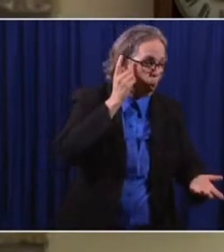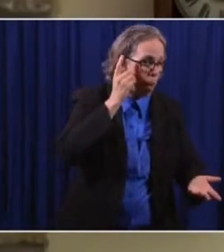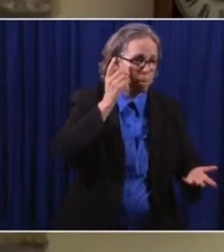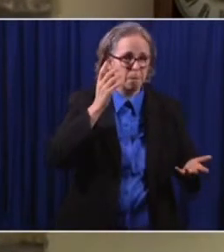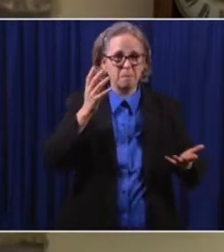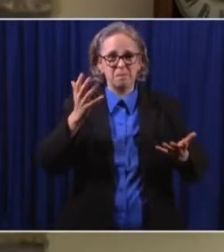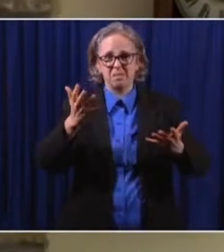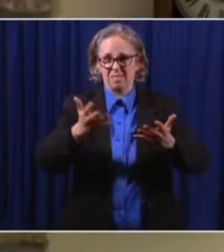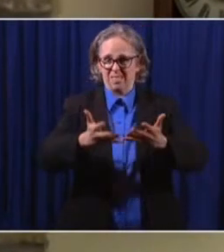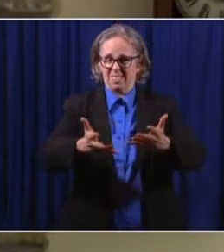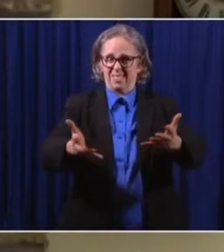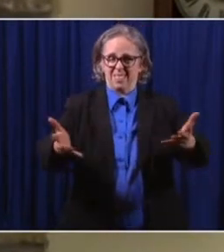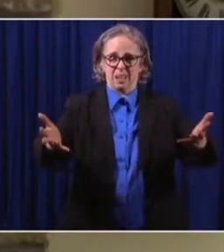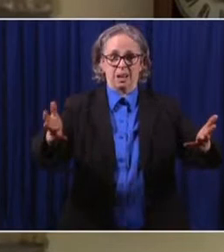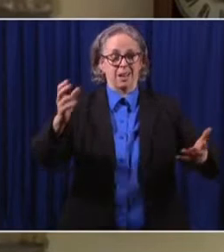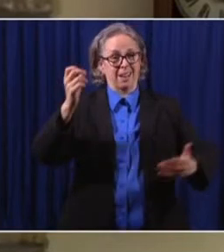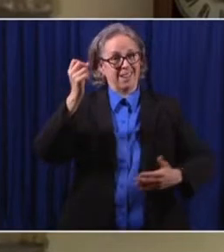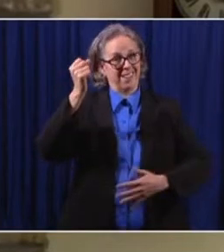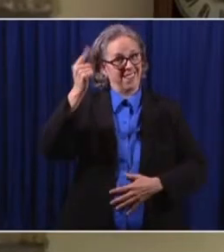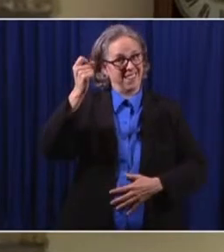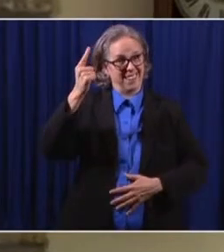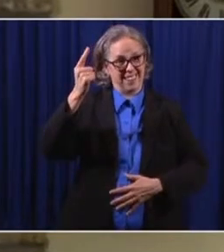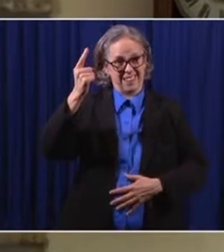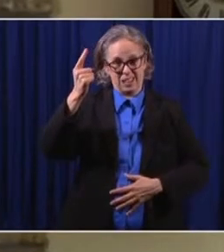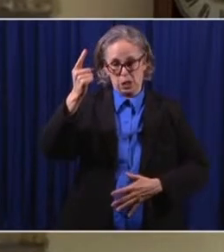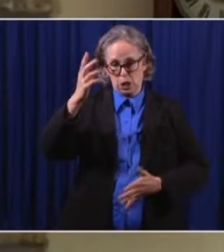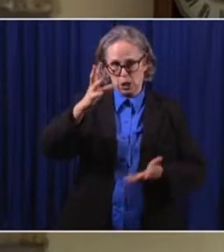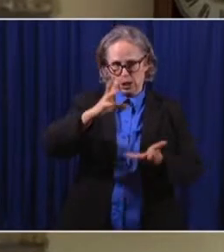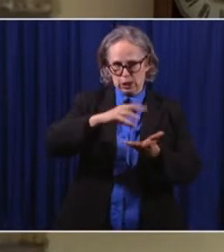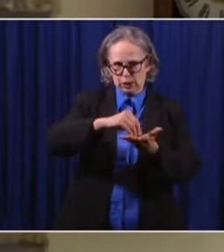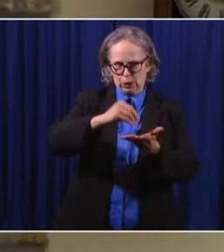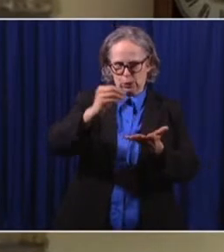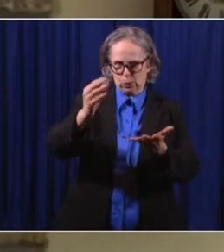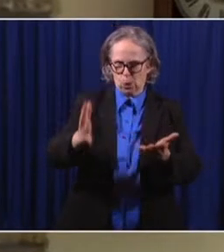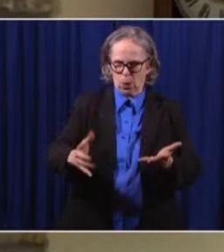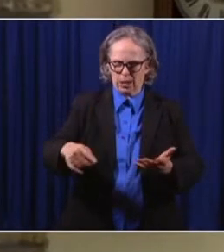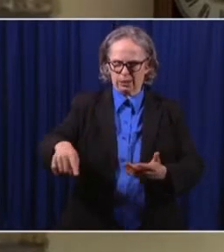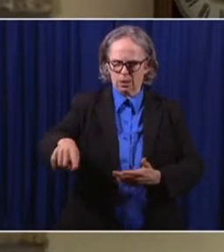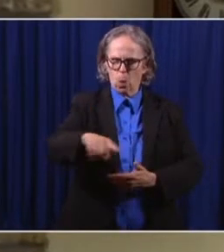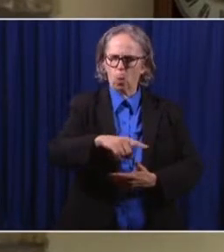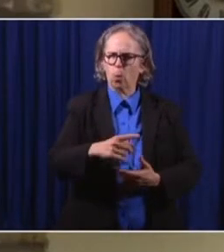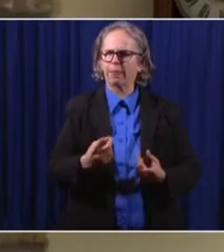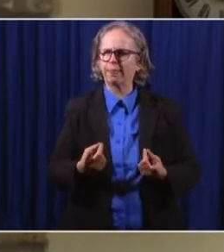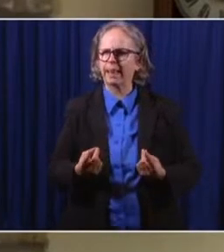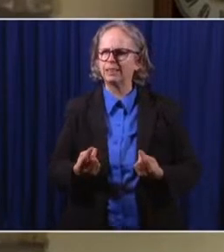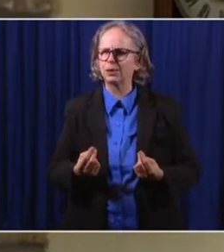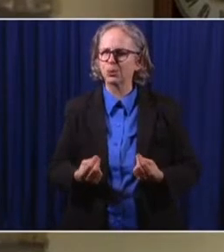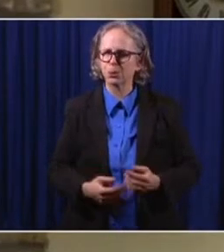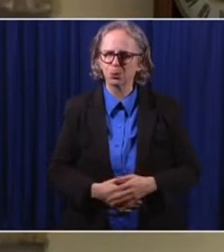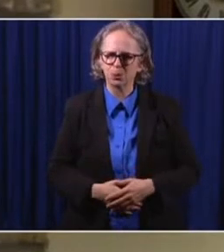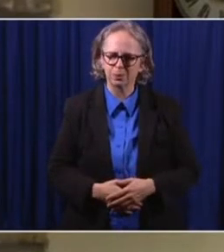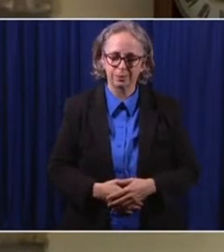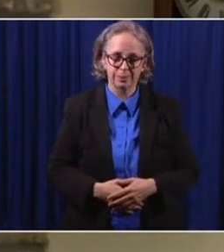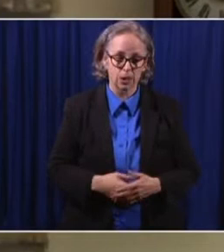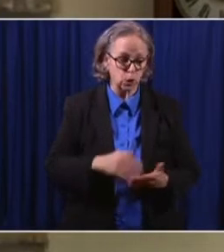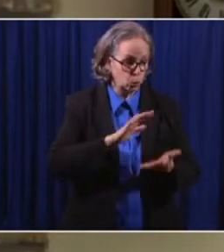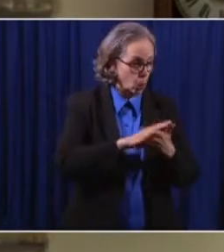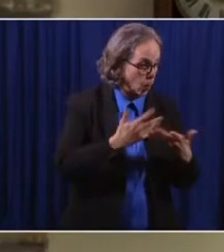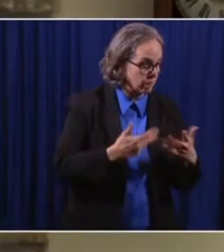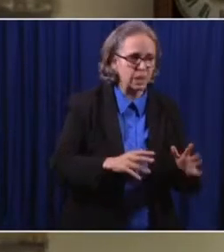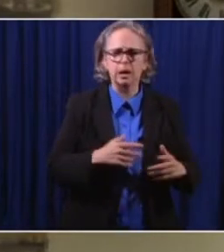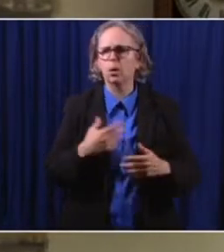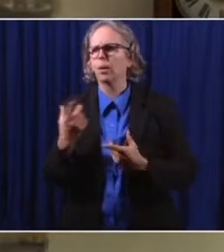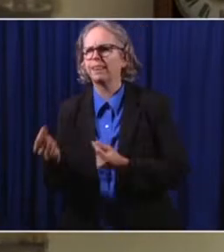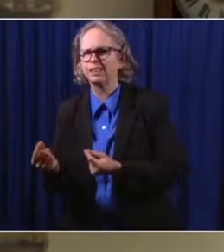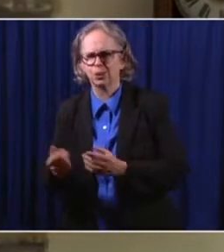But it is what students do other times. And, it's what they do that can't be controlled by